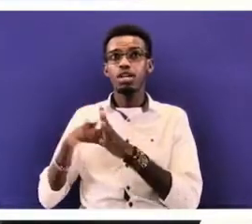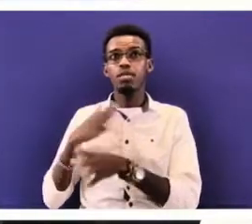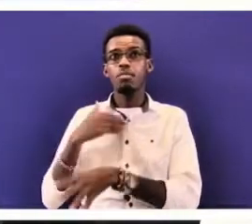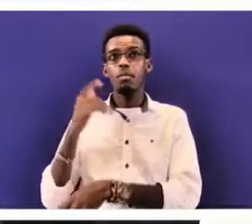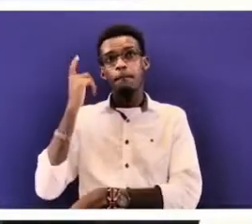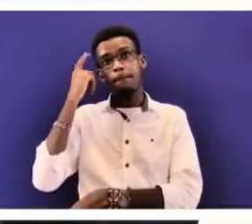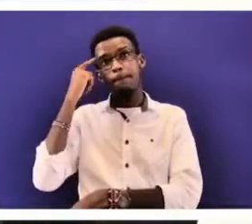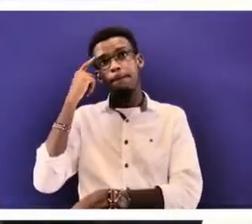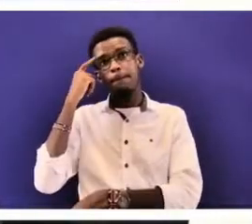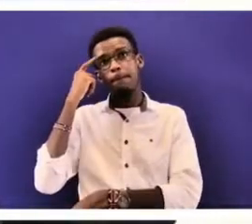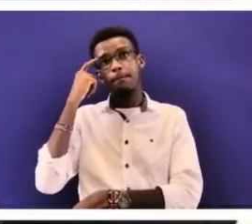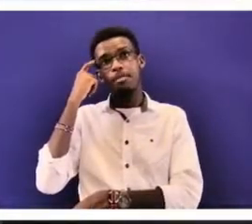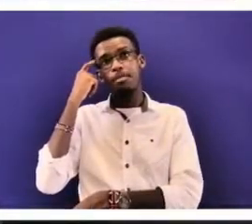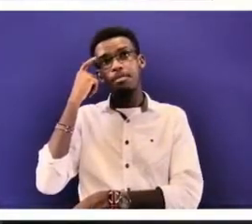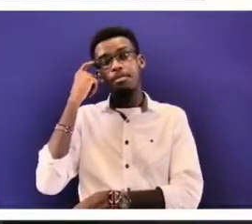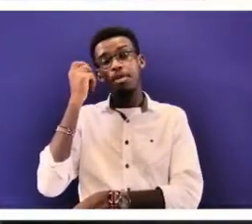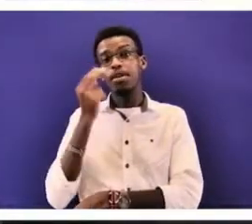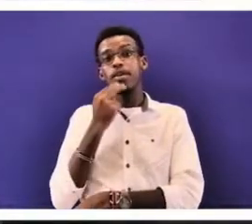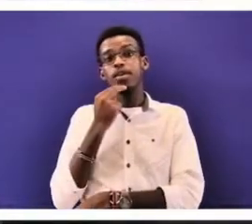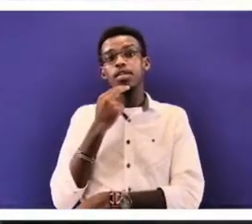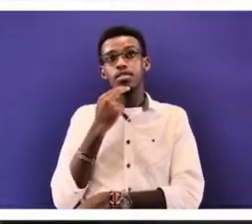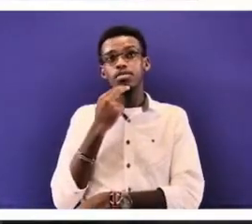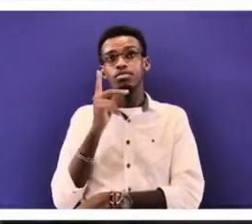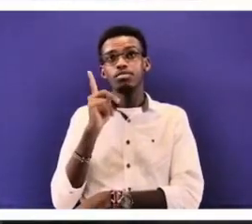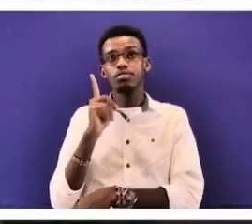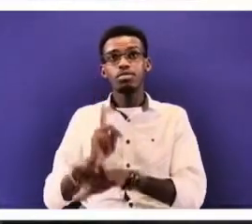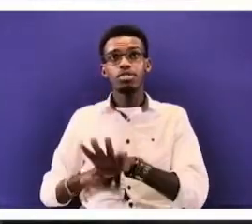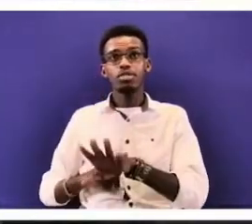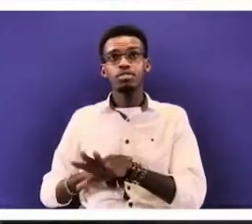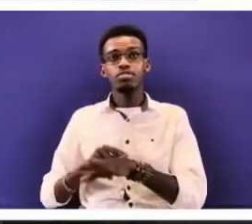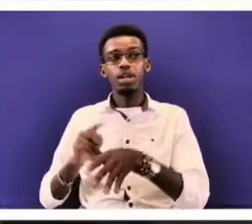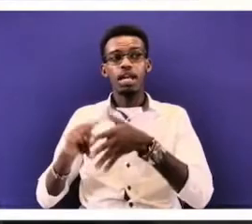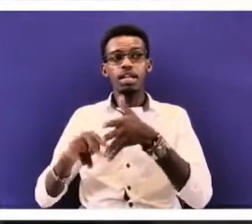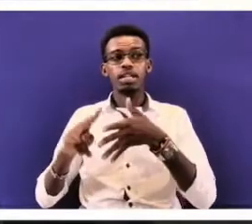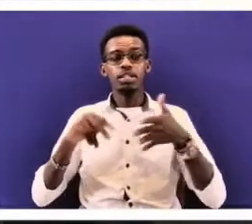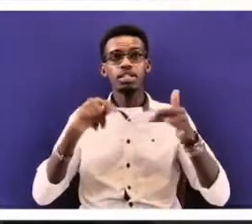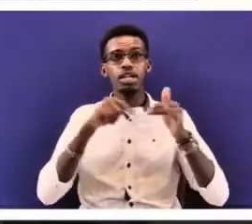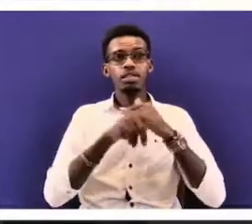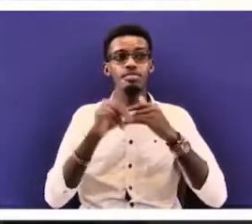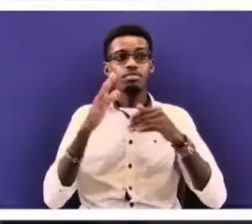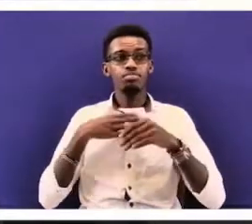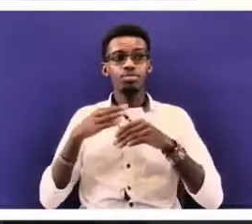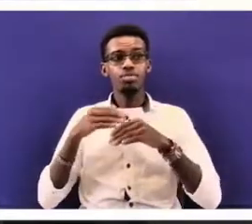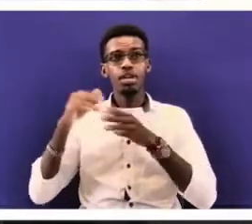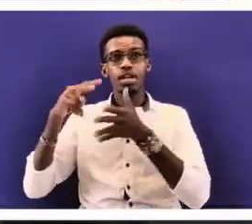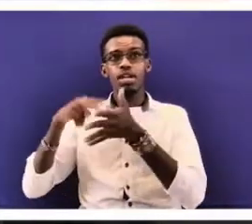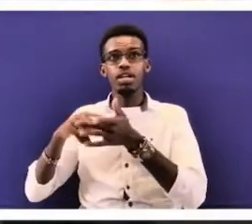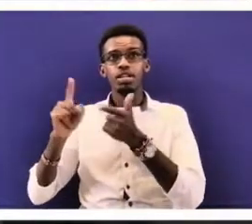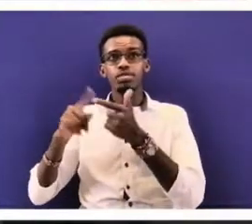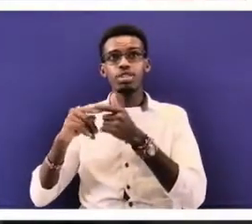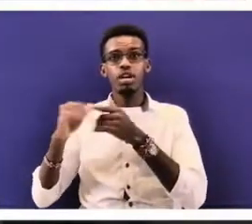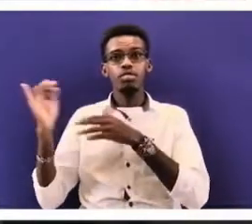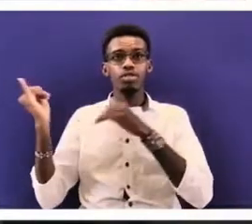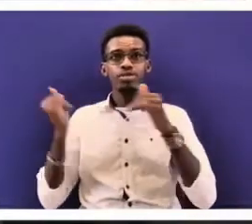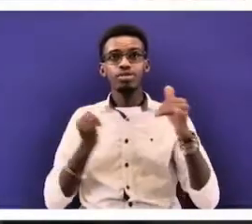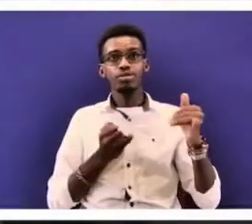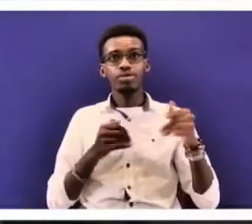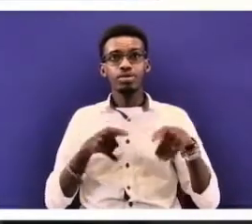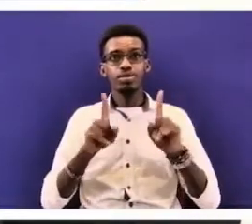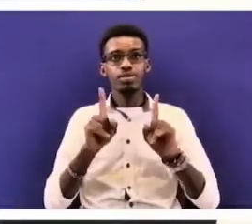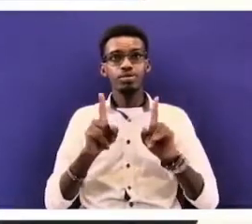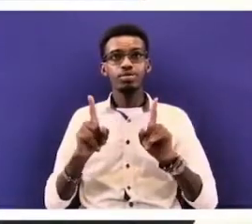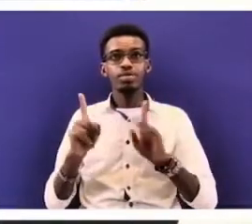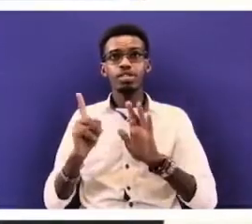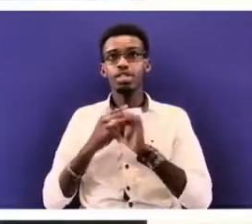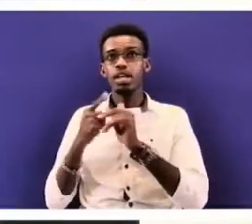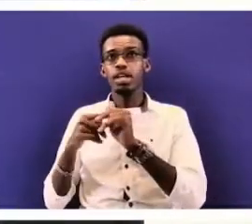In my mind, I was laughing at one place I went in because people were standing up introducing themselves. And